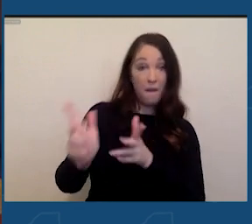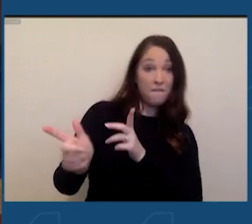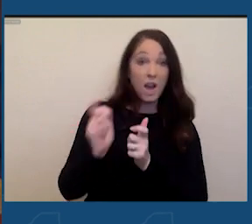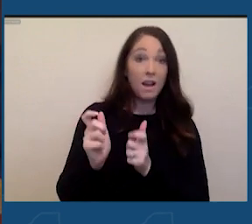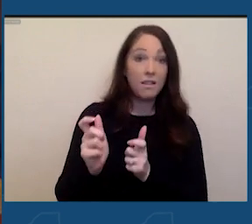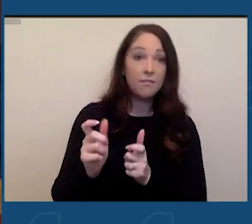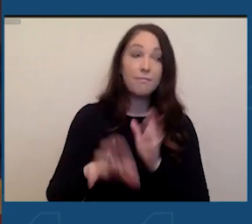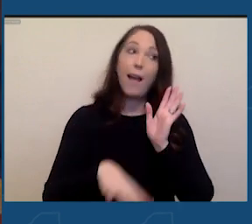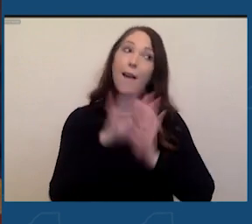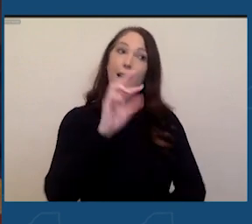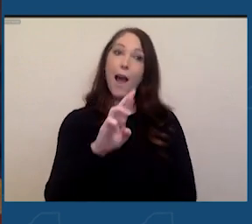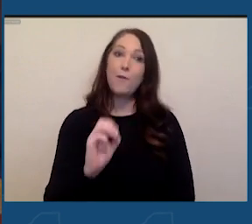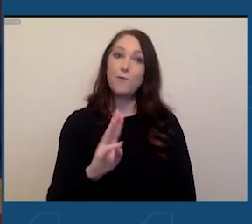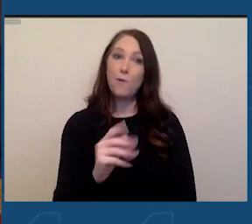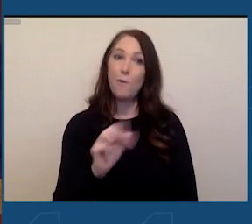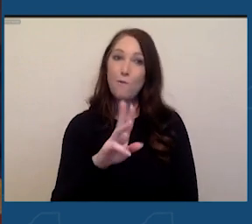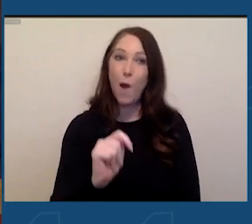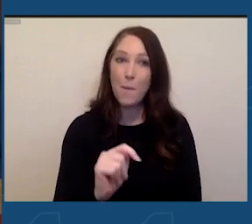Rodriguez.